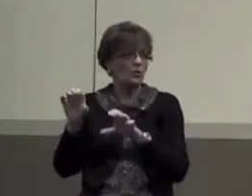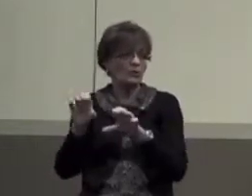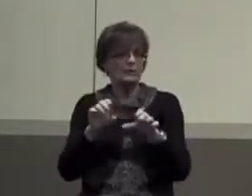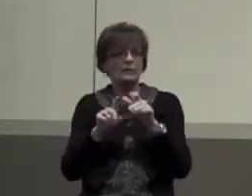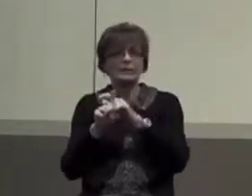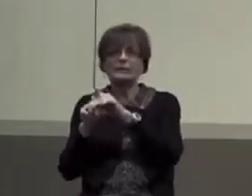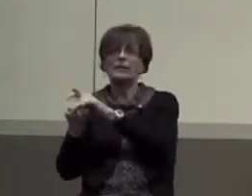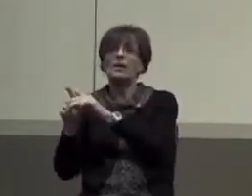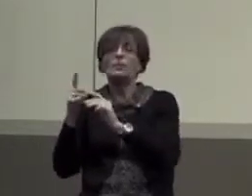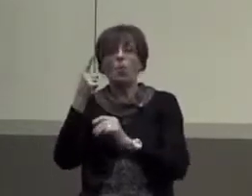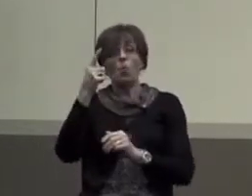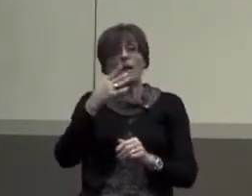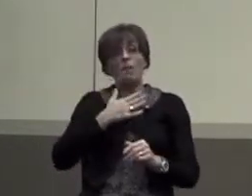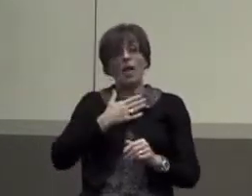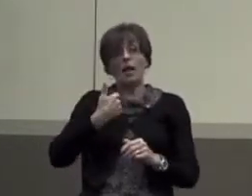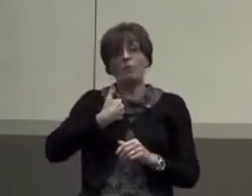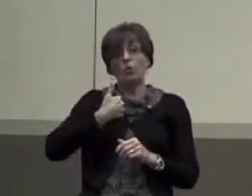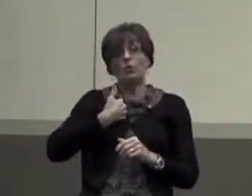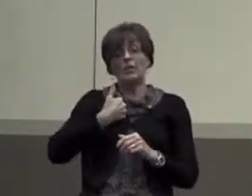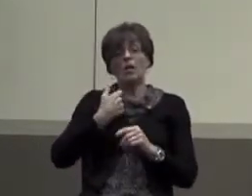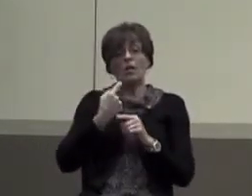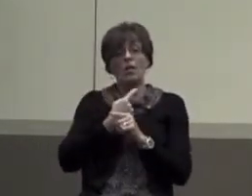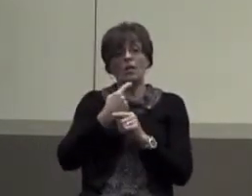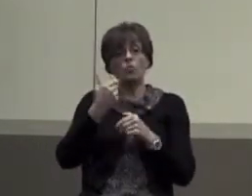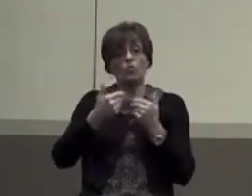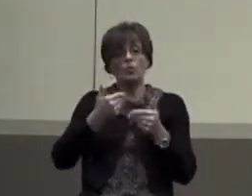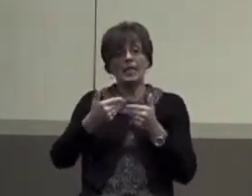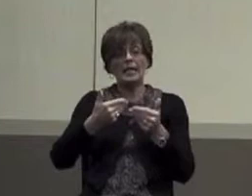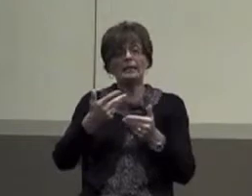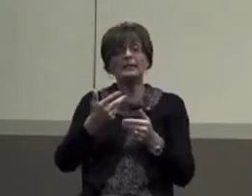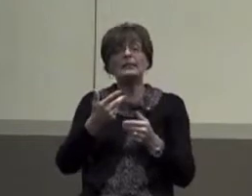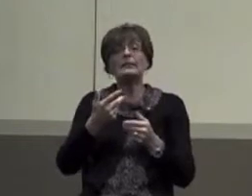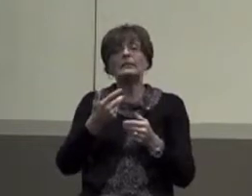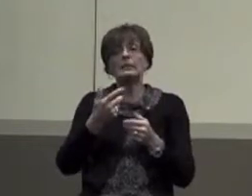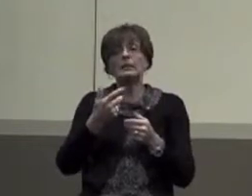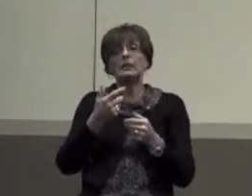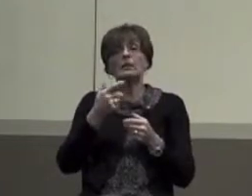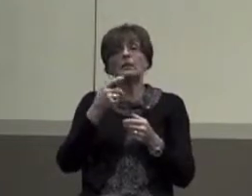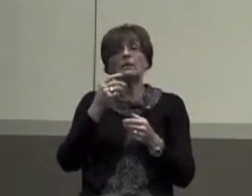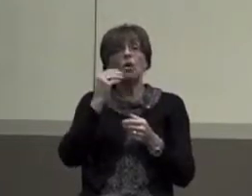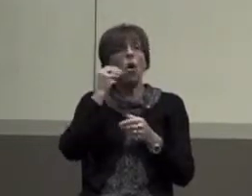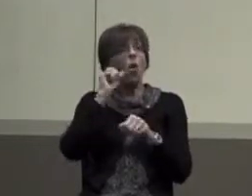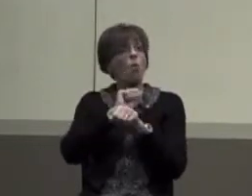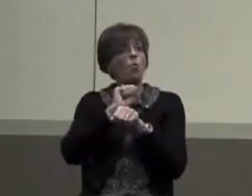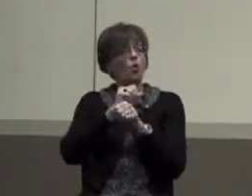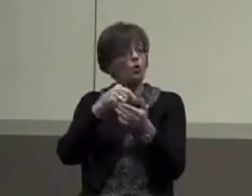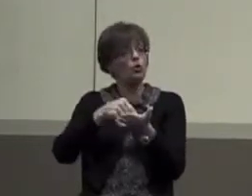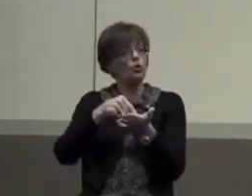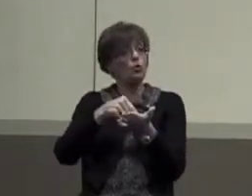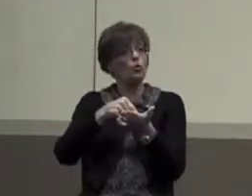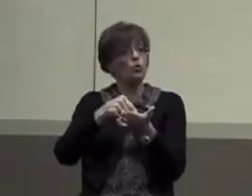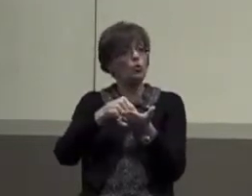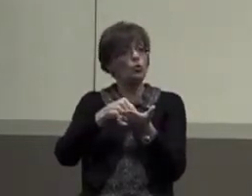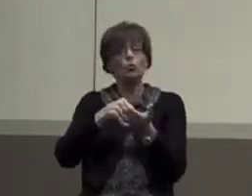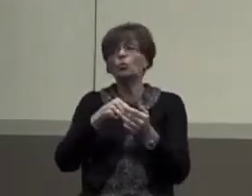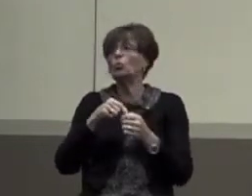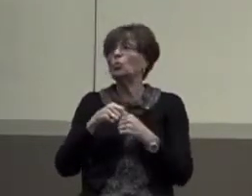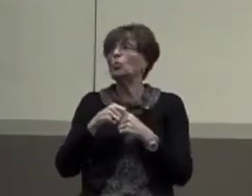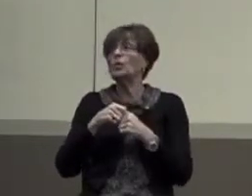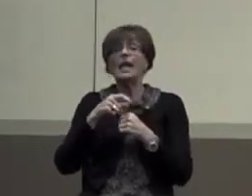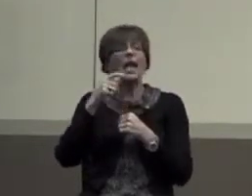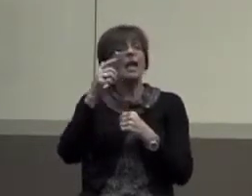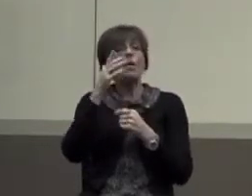One of my personal routines was when homework was due, students would either come in and try and hand it to